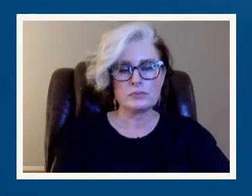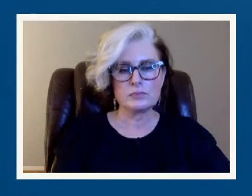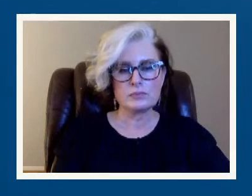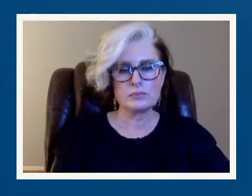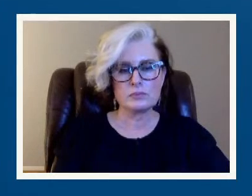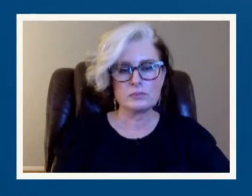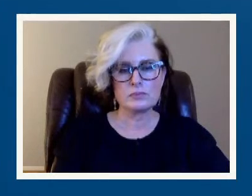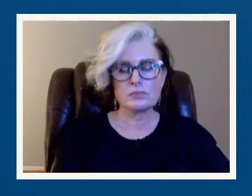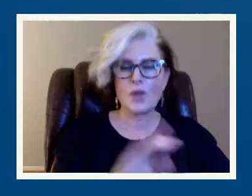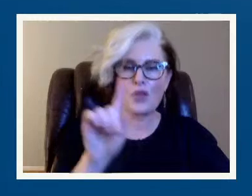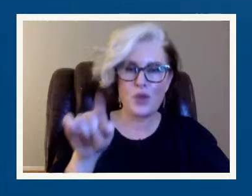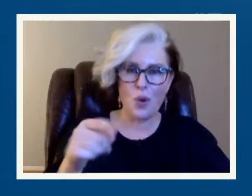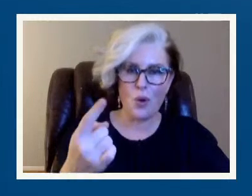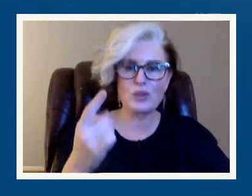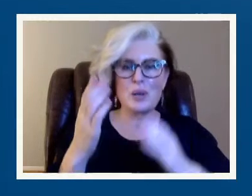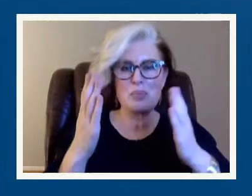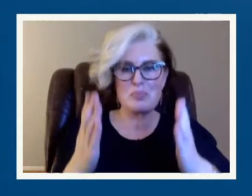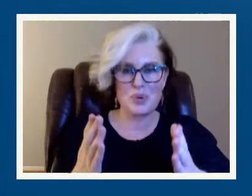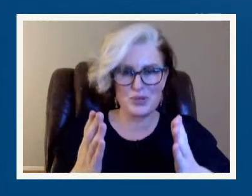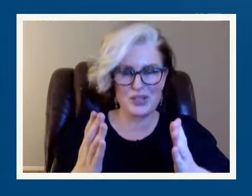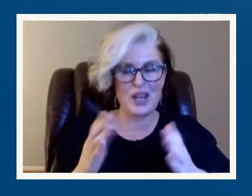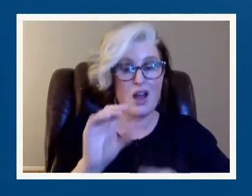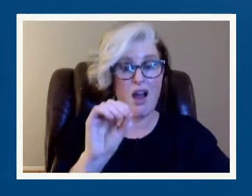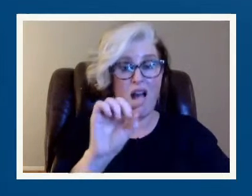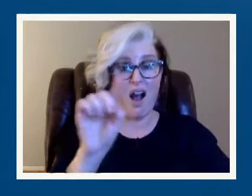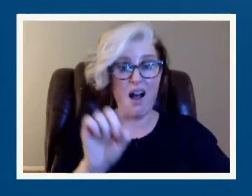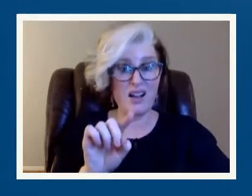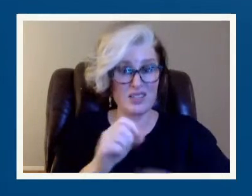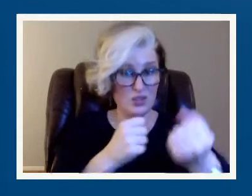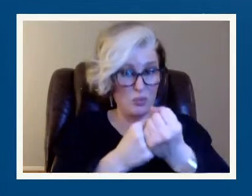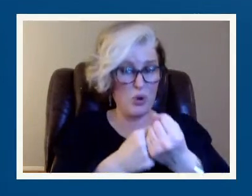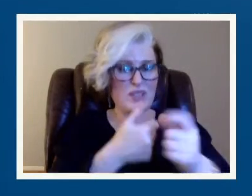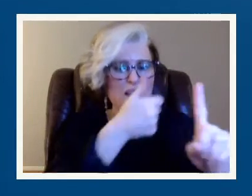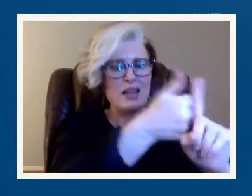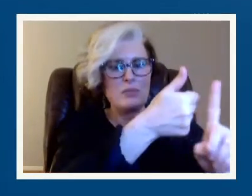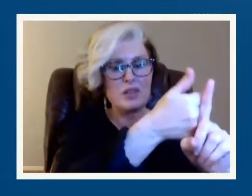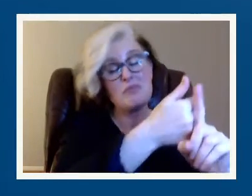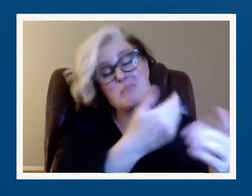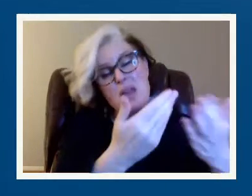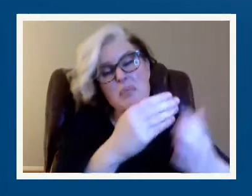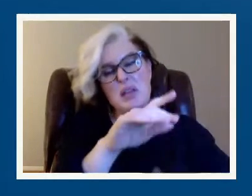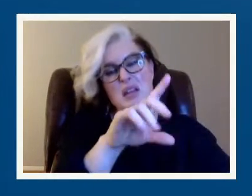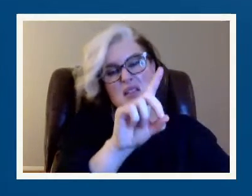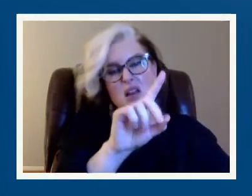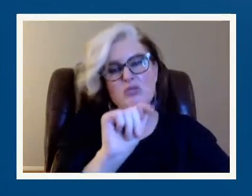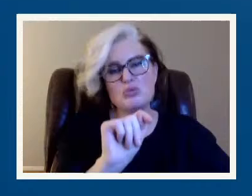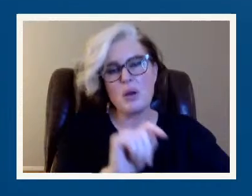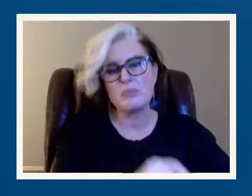The only person John's opponent's fighting for is himself, and maybe Donald Trump.